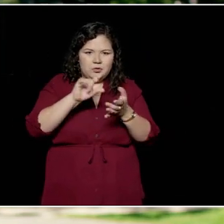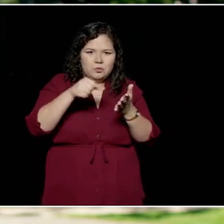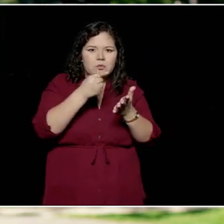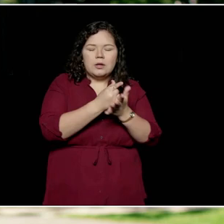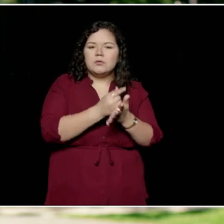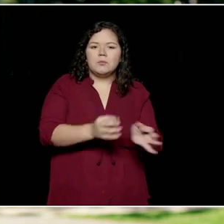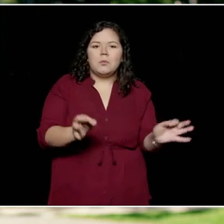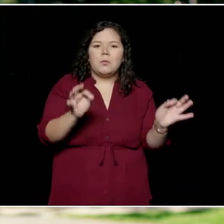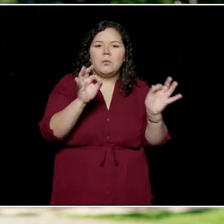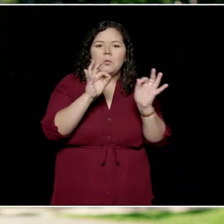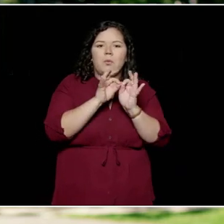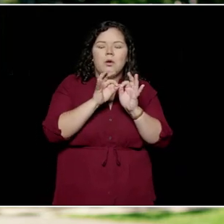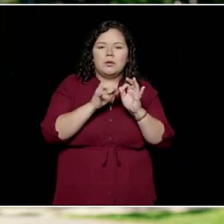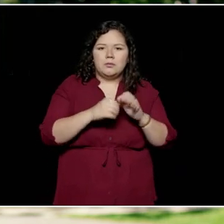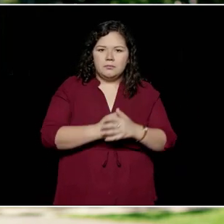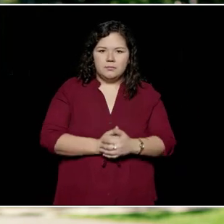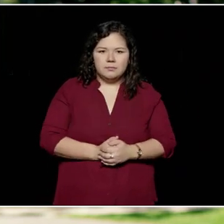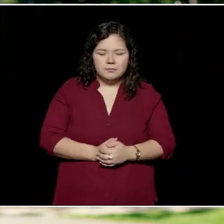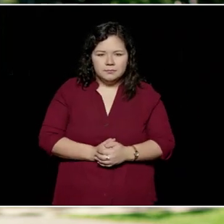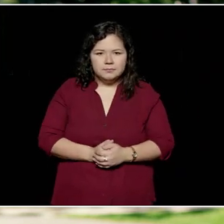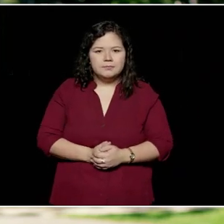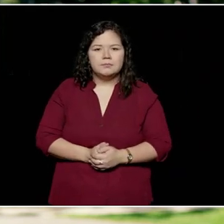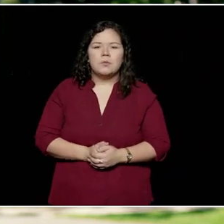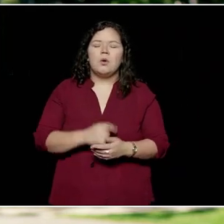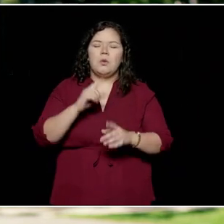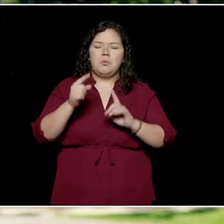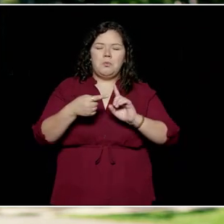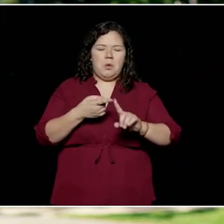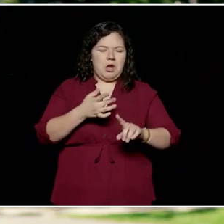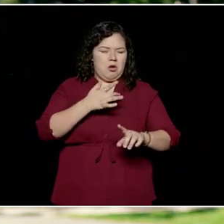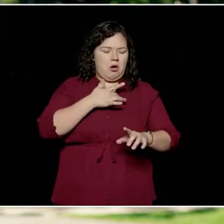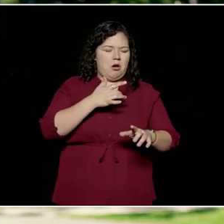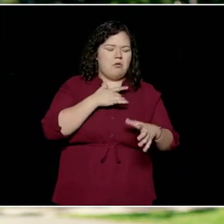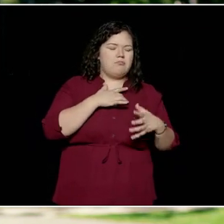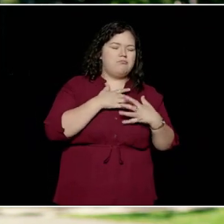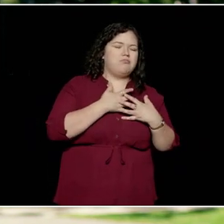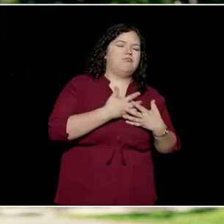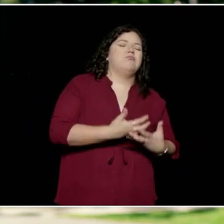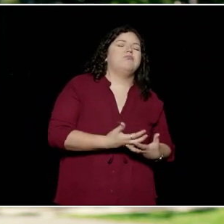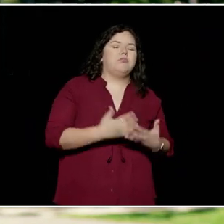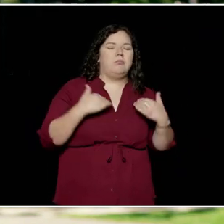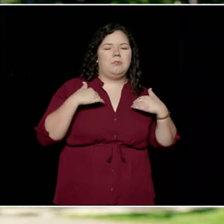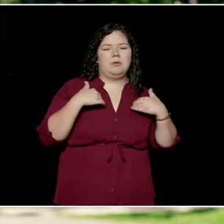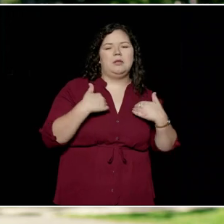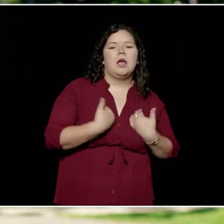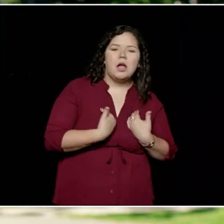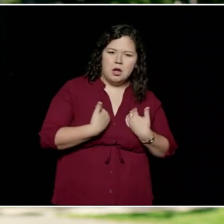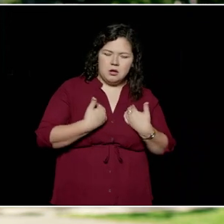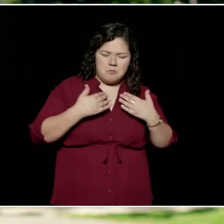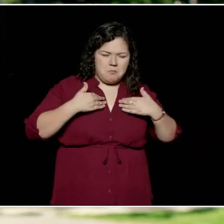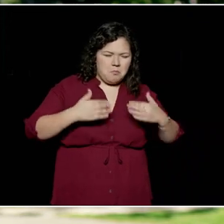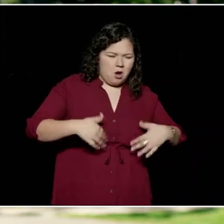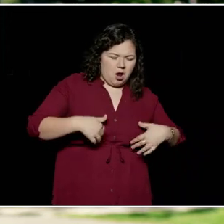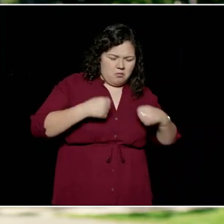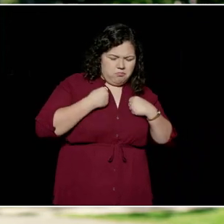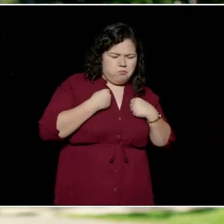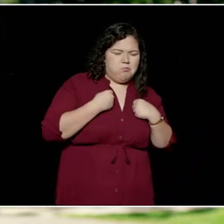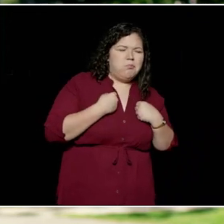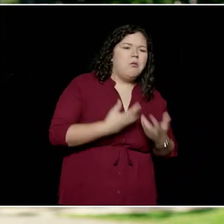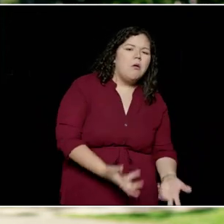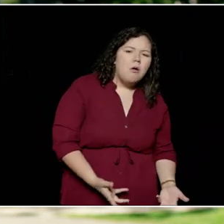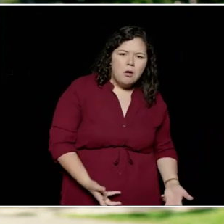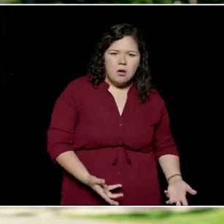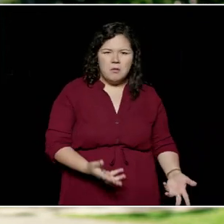troubles. Incomplete, however, unable to capture chaos, when our hearts weighed heavier than books